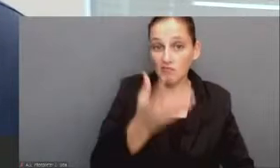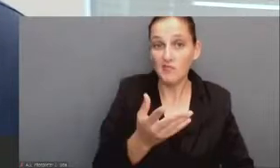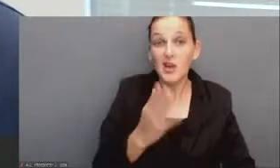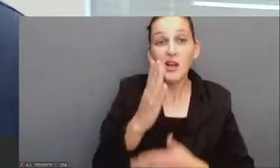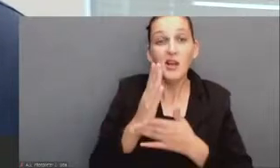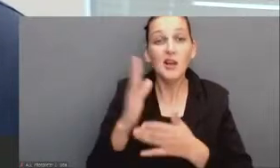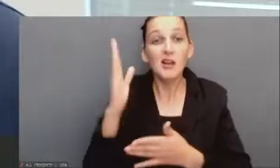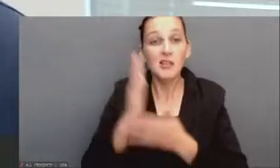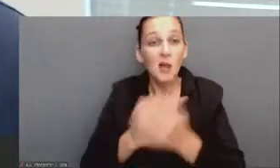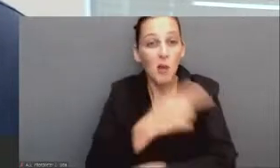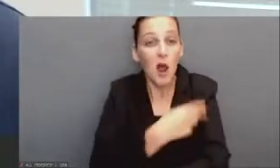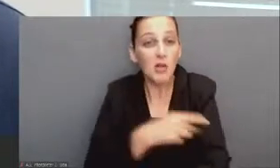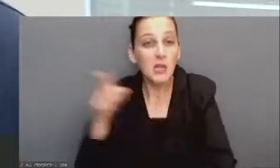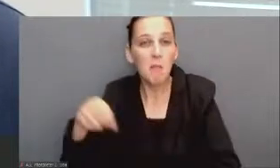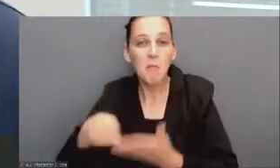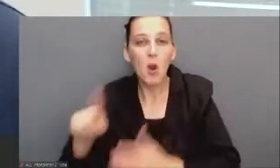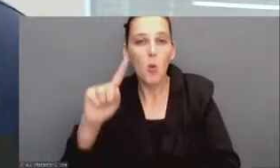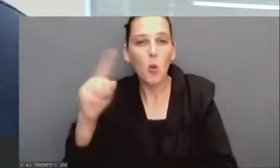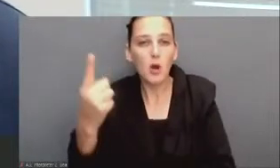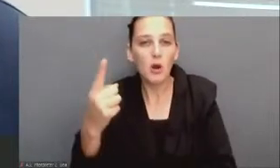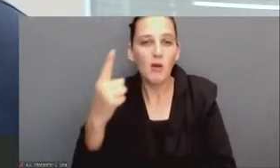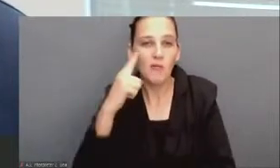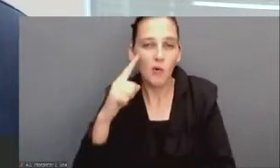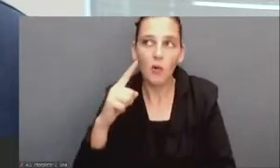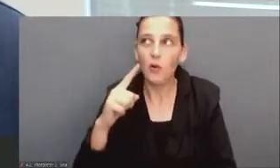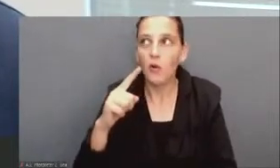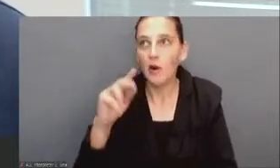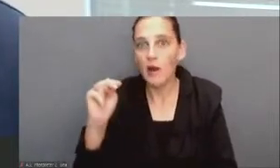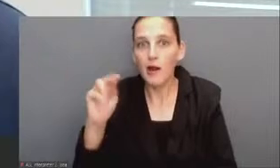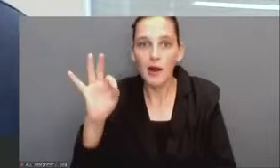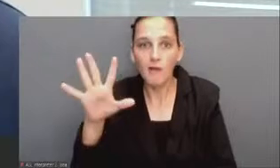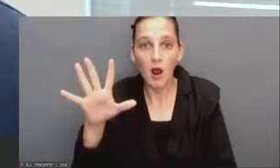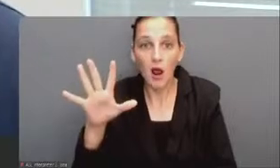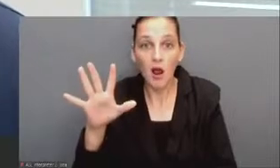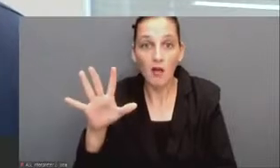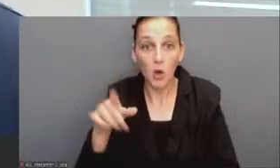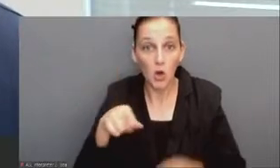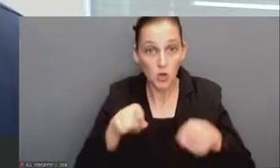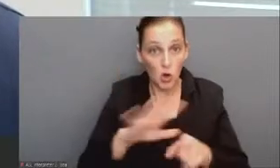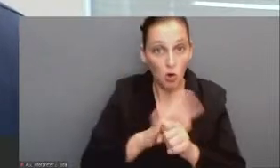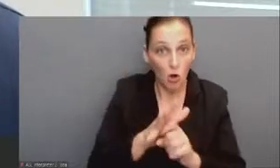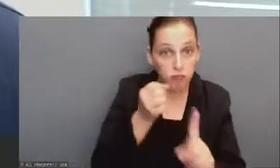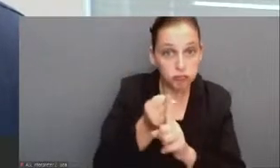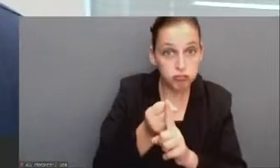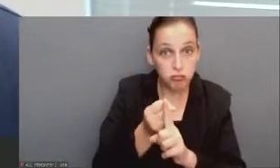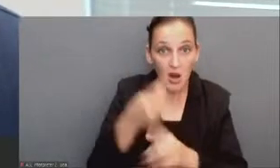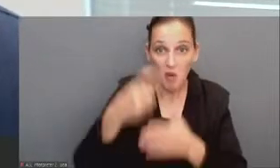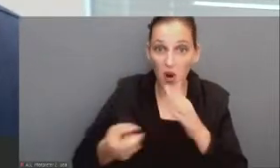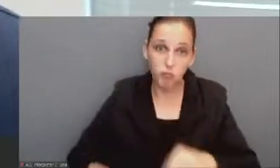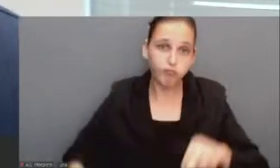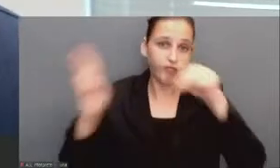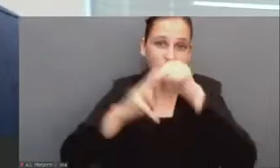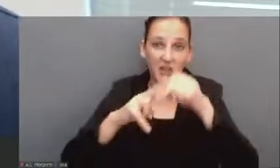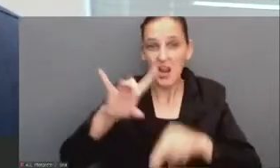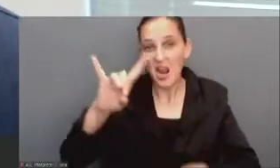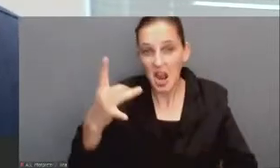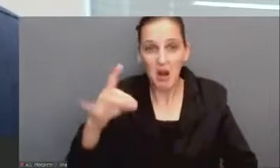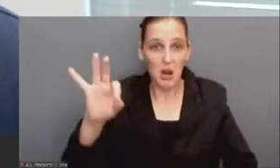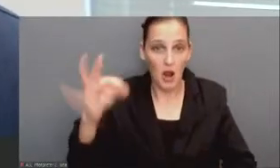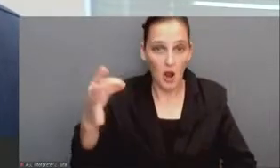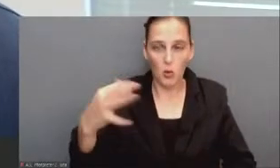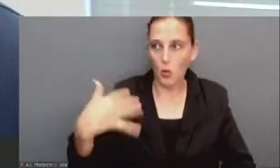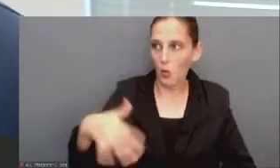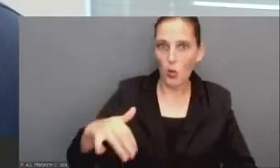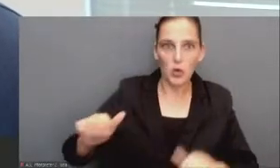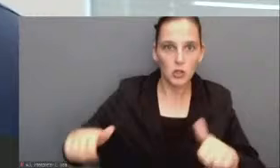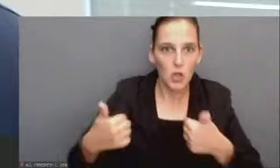per N95 mask, and now it went to $8 or $9 during the pandemic. That's a challenge, but imagine what it means for a